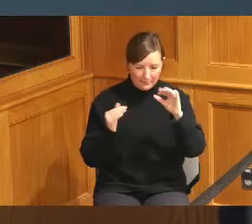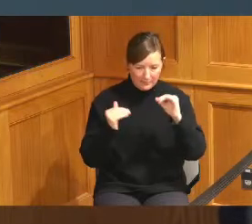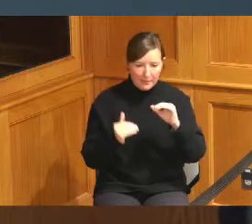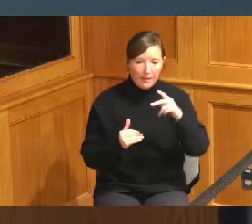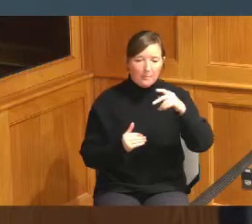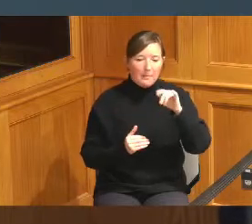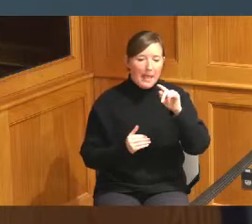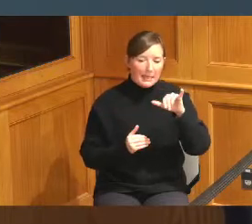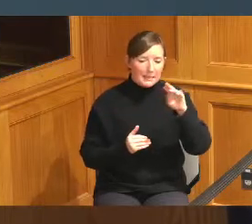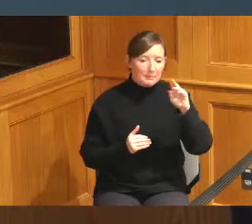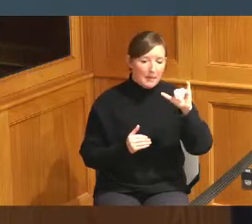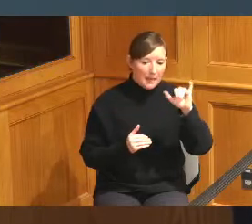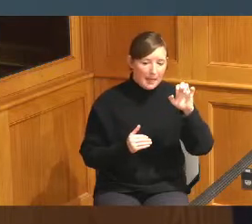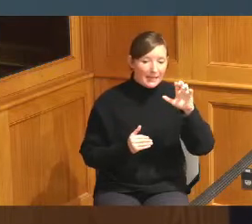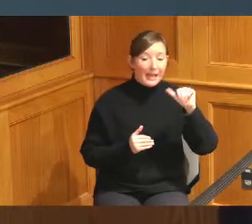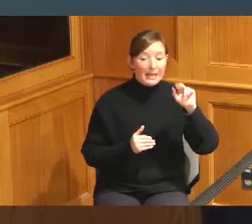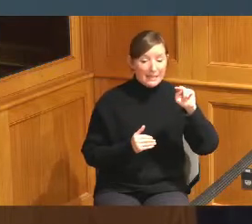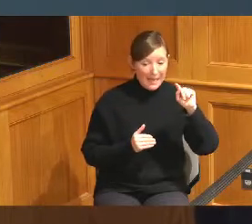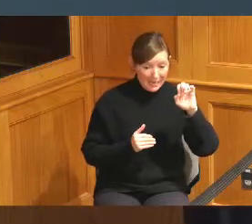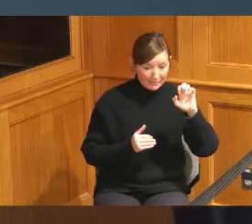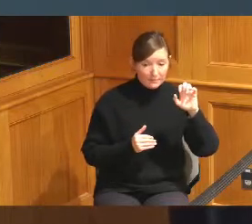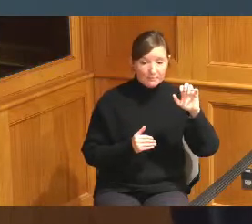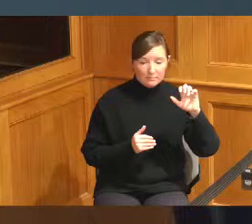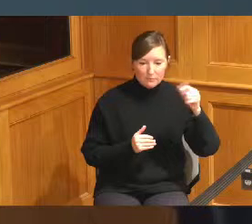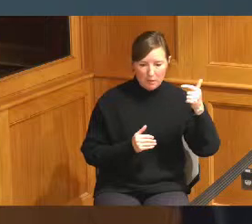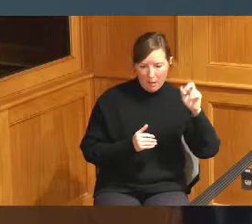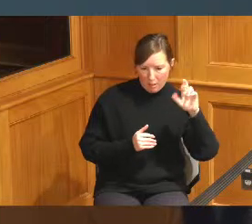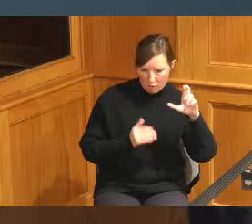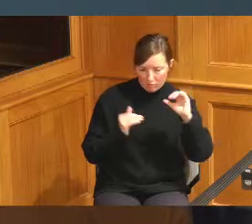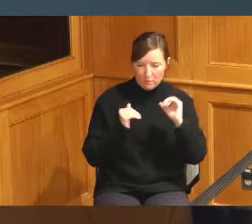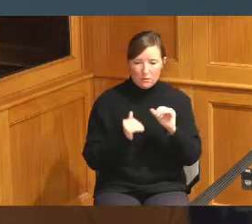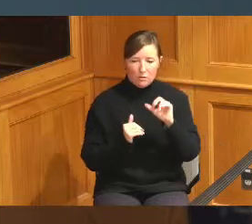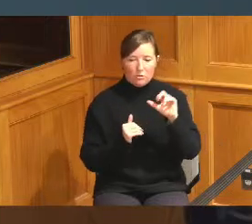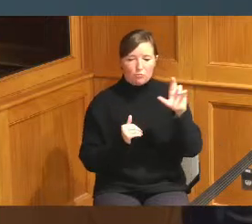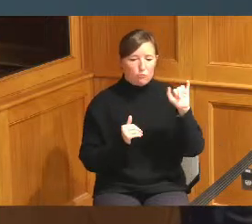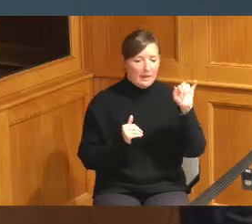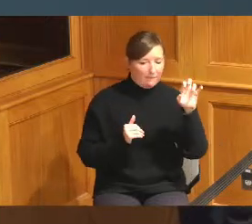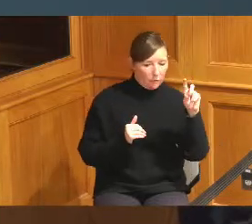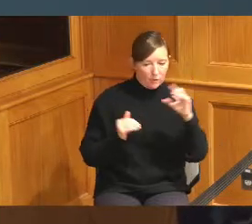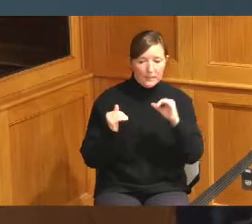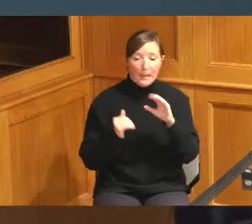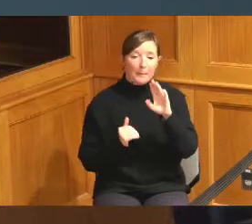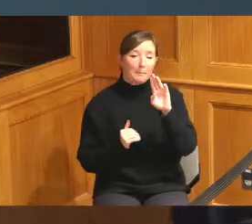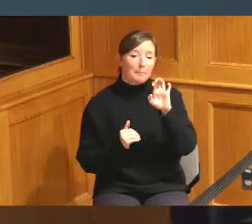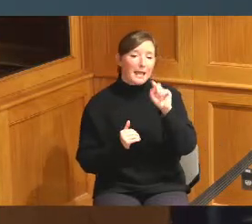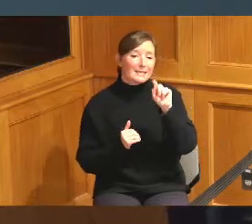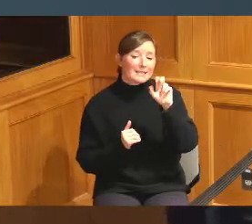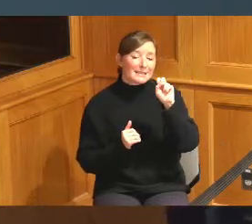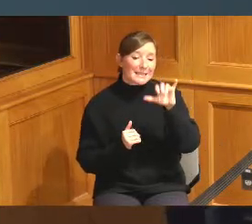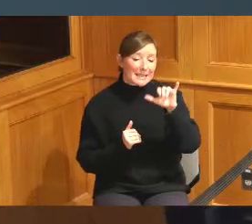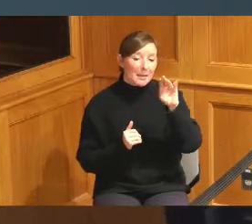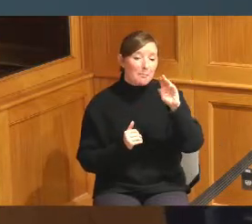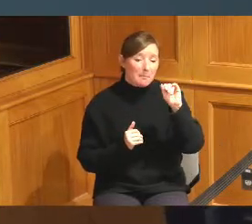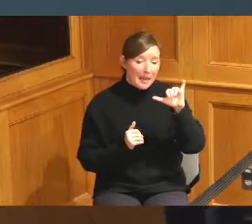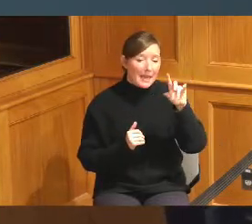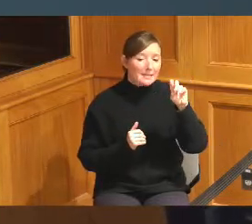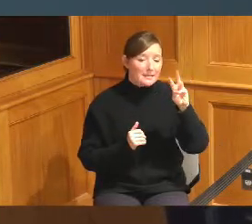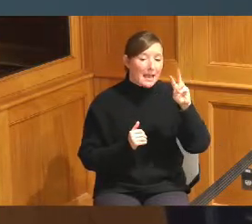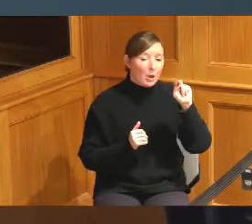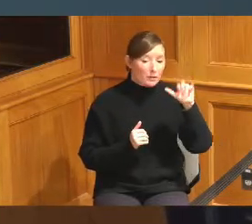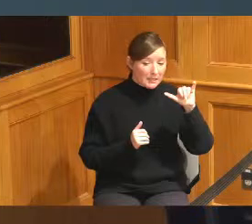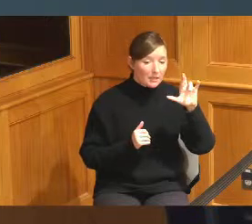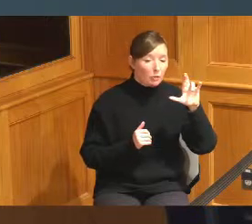Mae Annette Dullen Redfern, Betsy Mae Downey Rhodes Martin, and